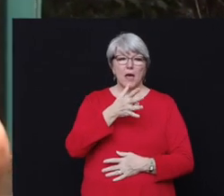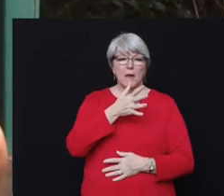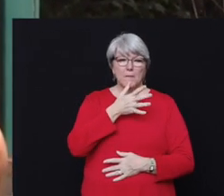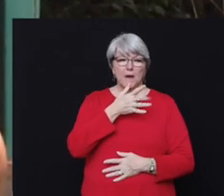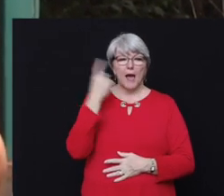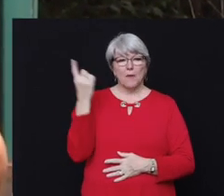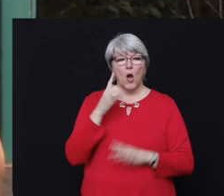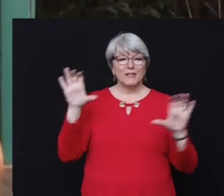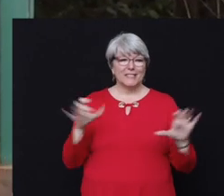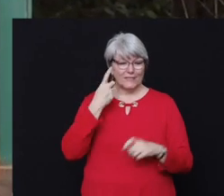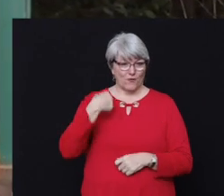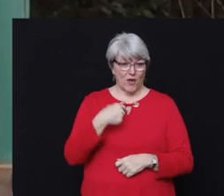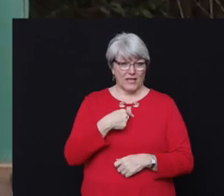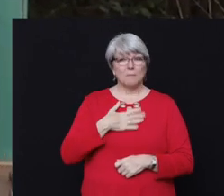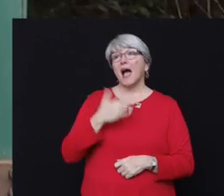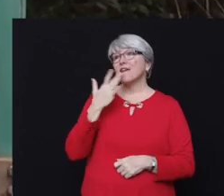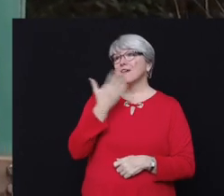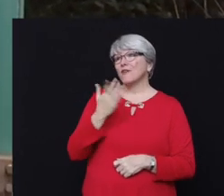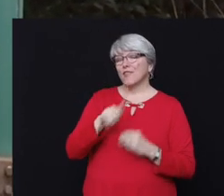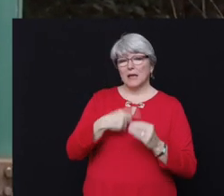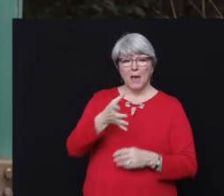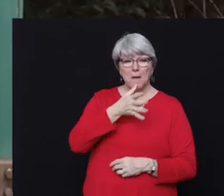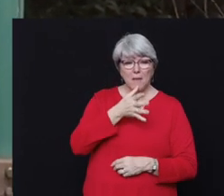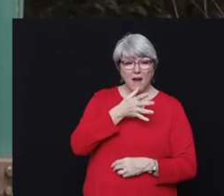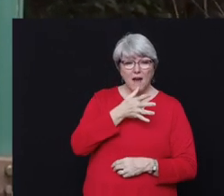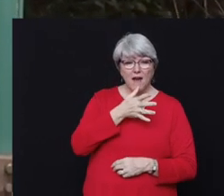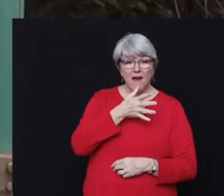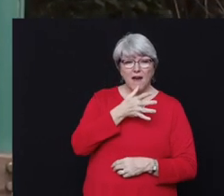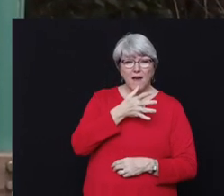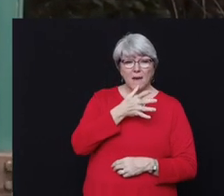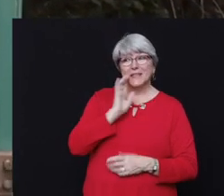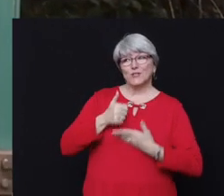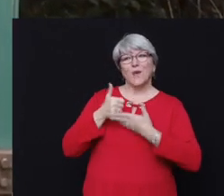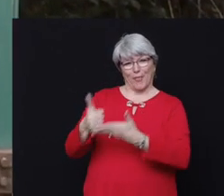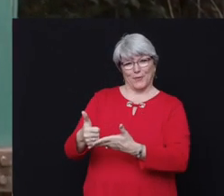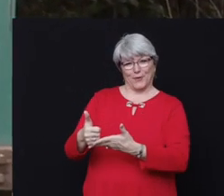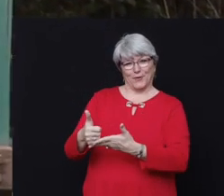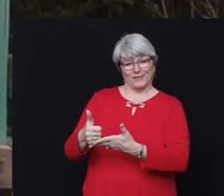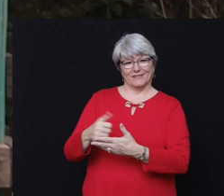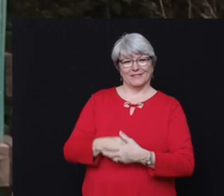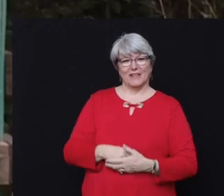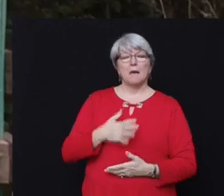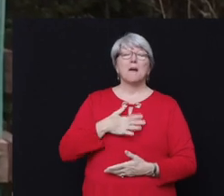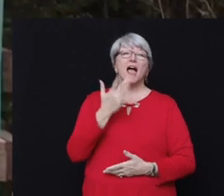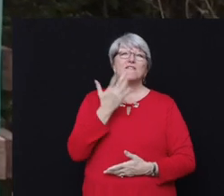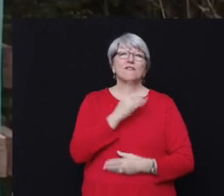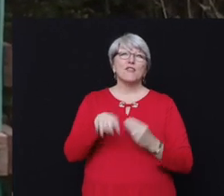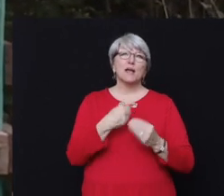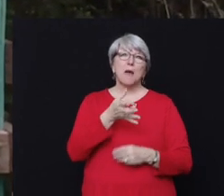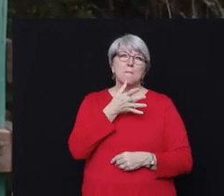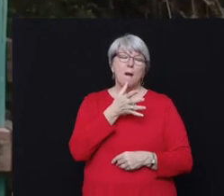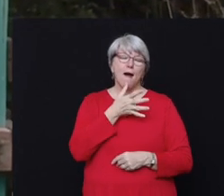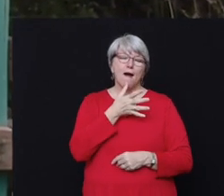is. My favorite thing about Mom is to help her pray again. My favorite thing about